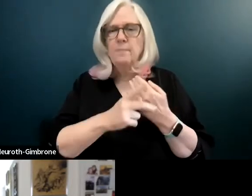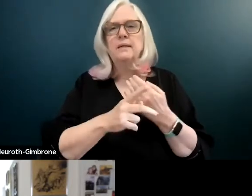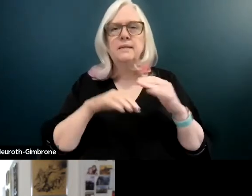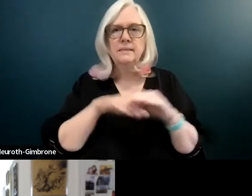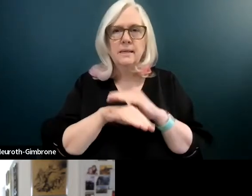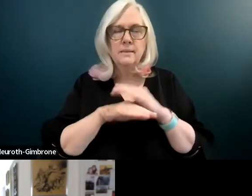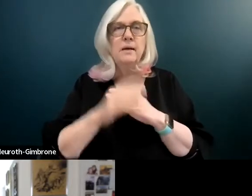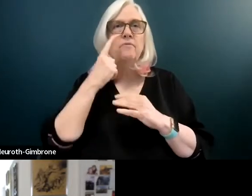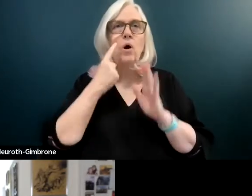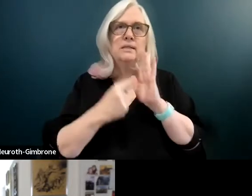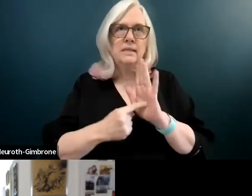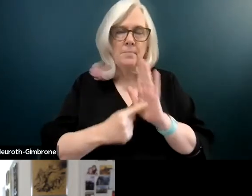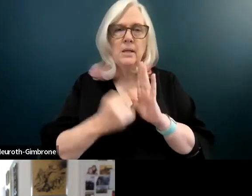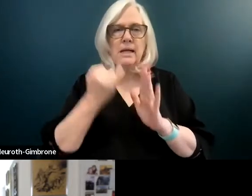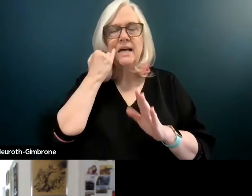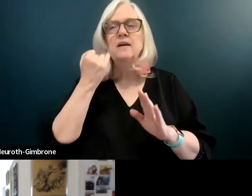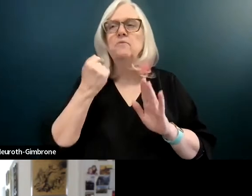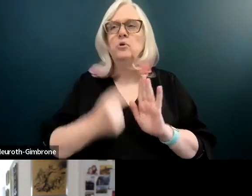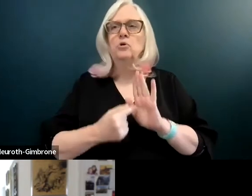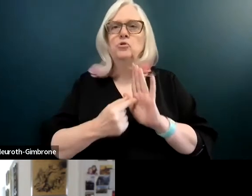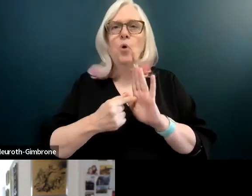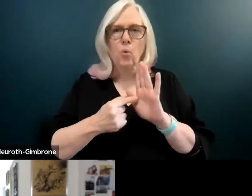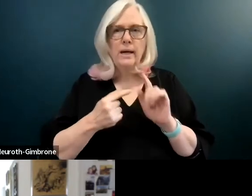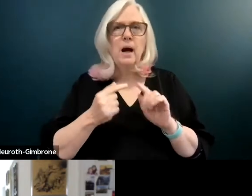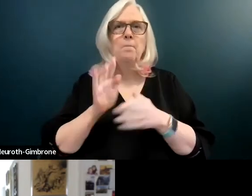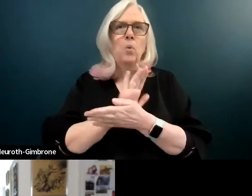the library, put the subtitles on.